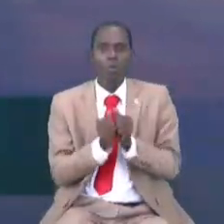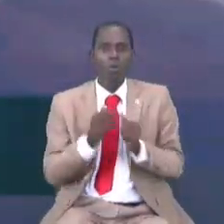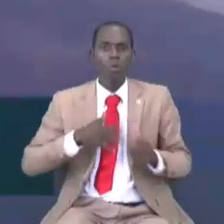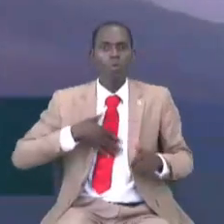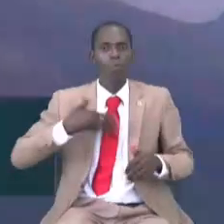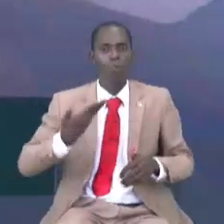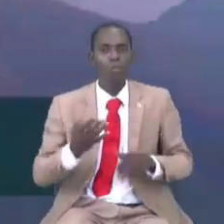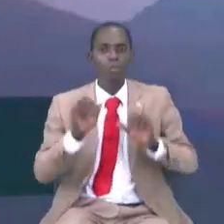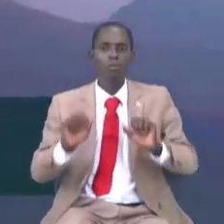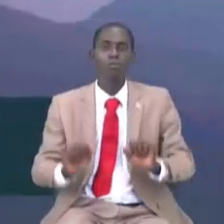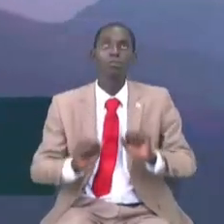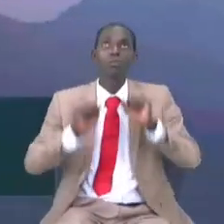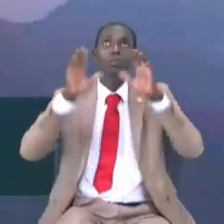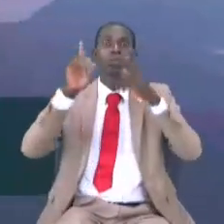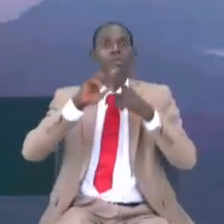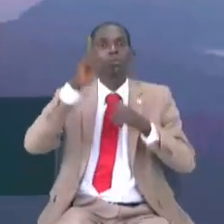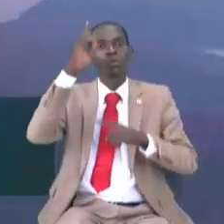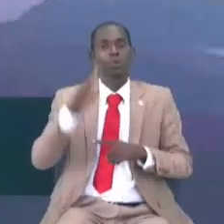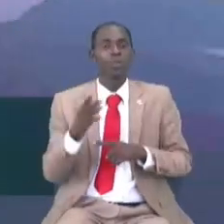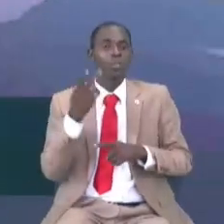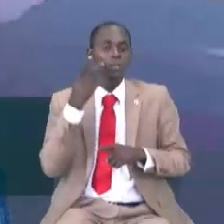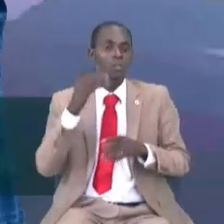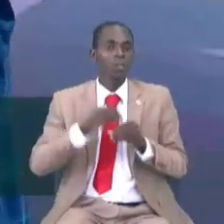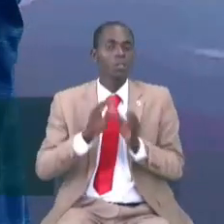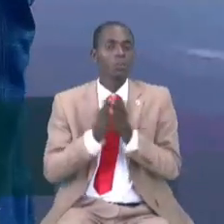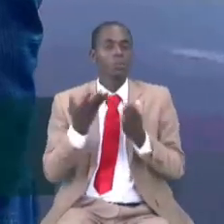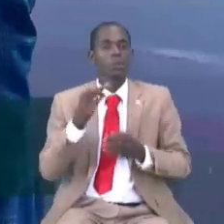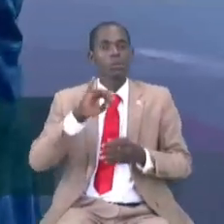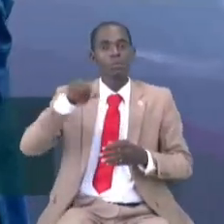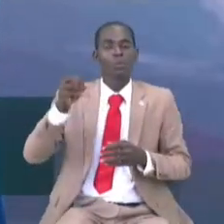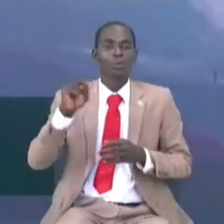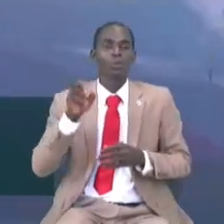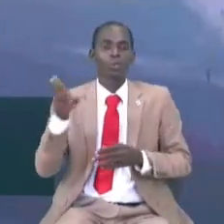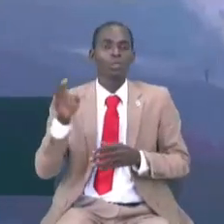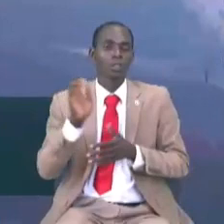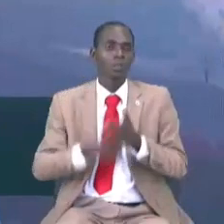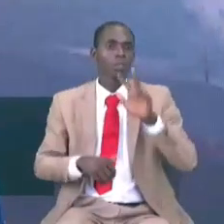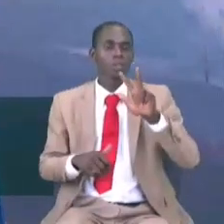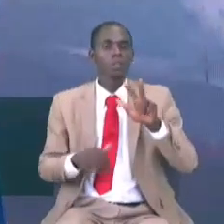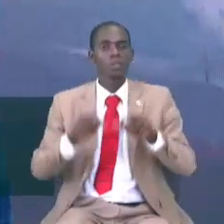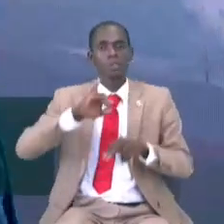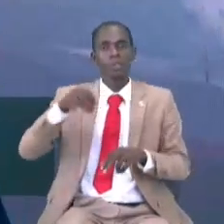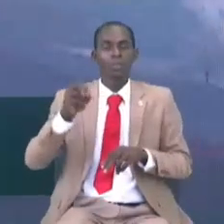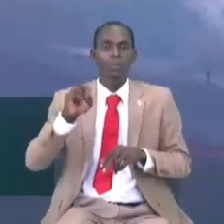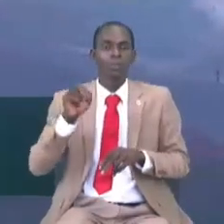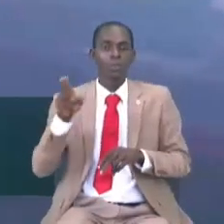chapter 3, and we're reading from verse 5. So the people of Nineveh believed God.